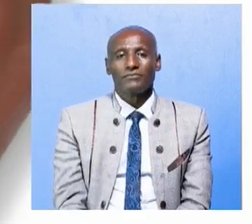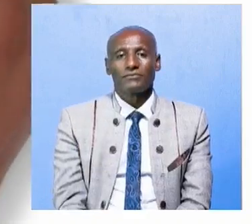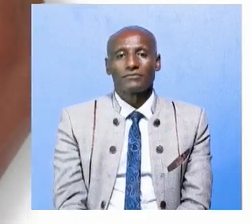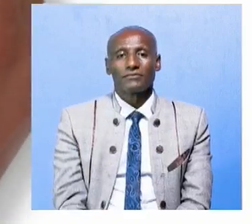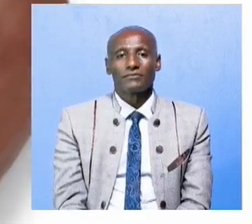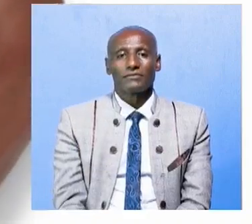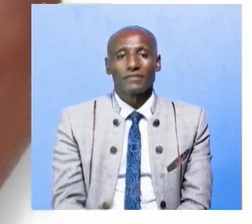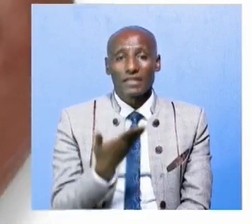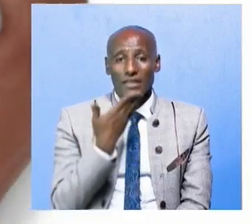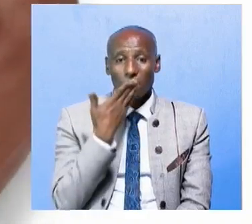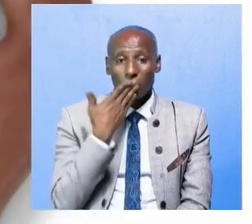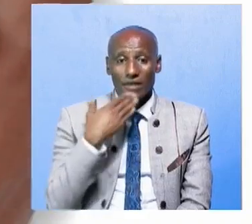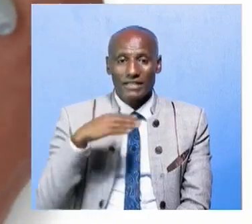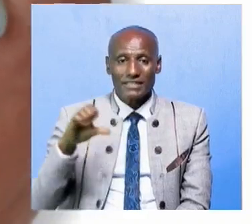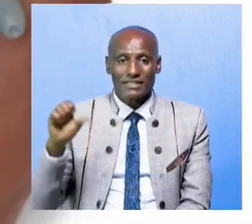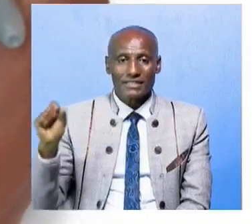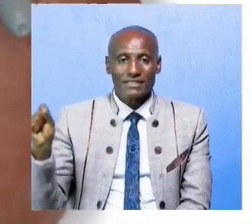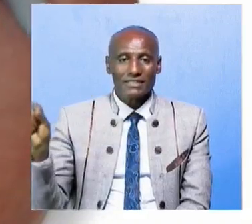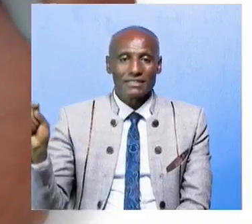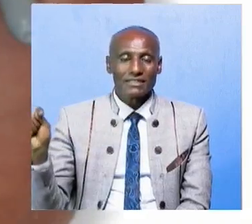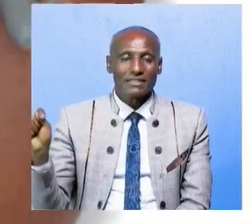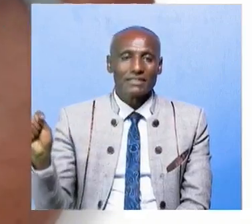the best